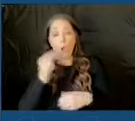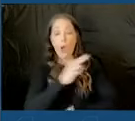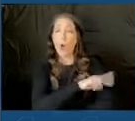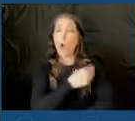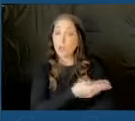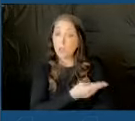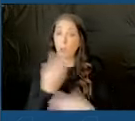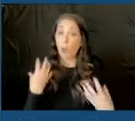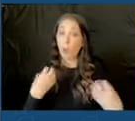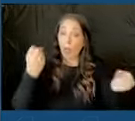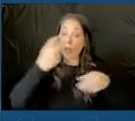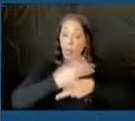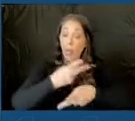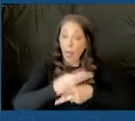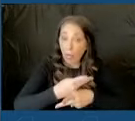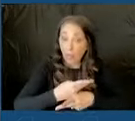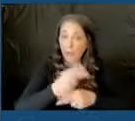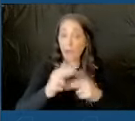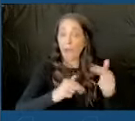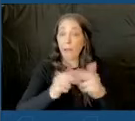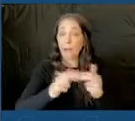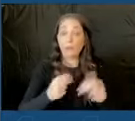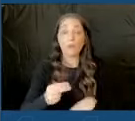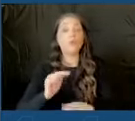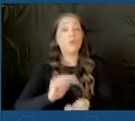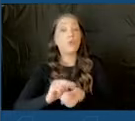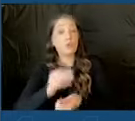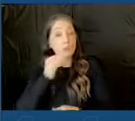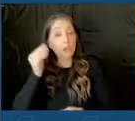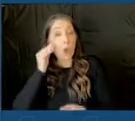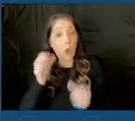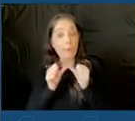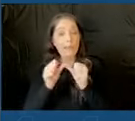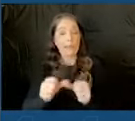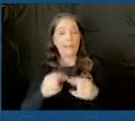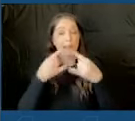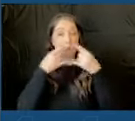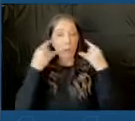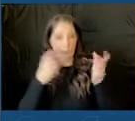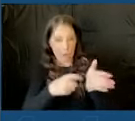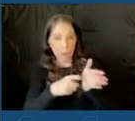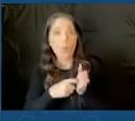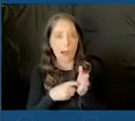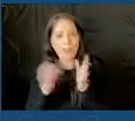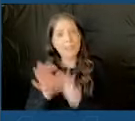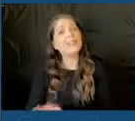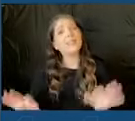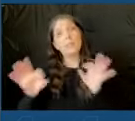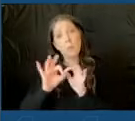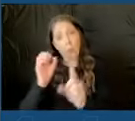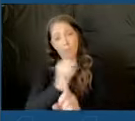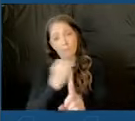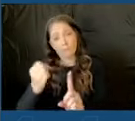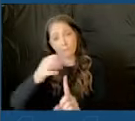settings, including nursing homes. Nursing homes are an important setting because, as we know, the elderly, people 65 and